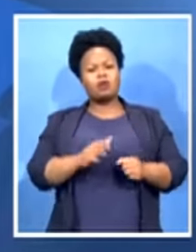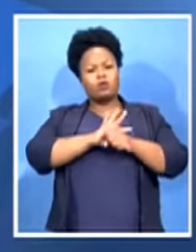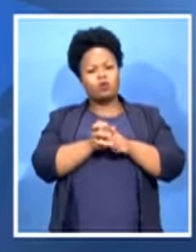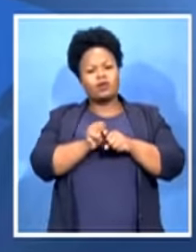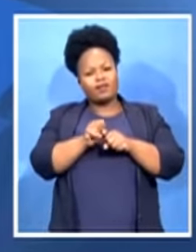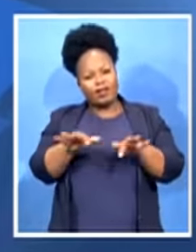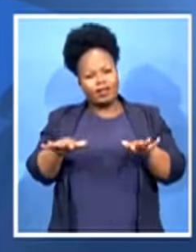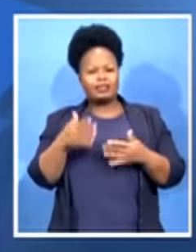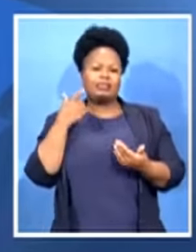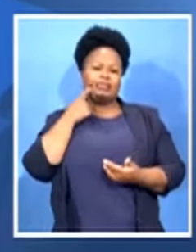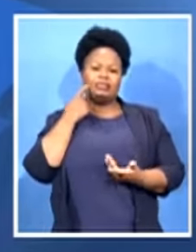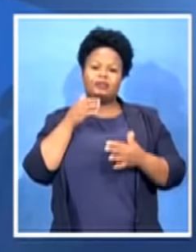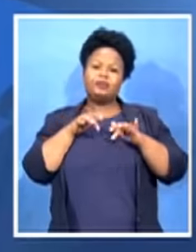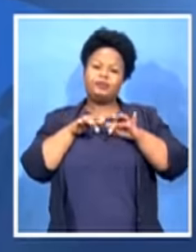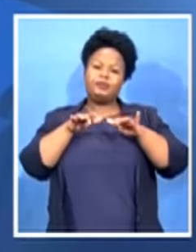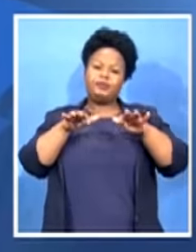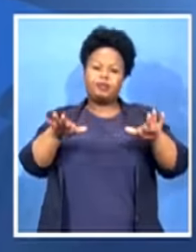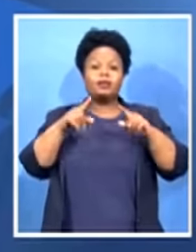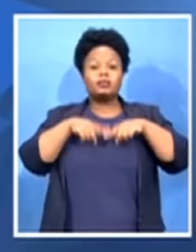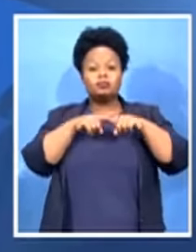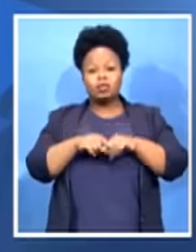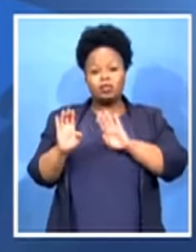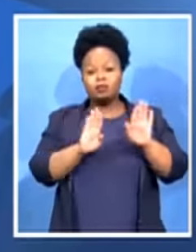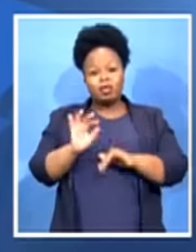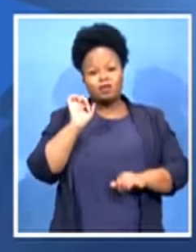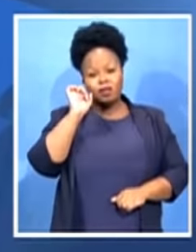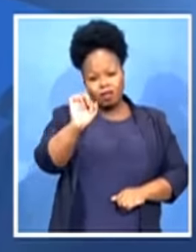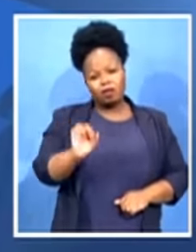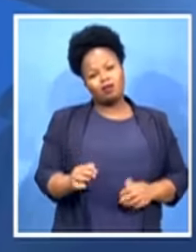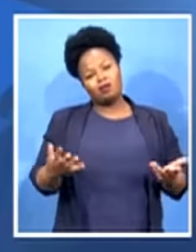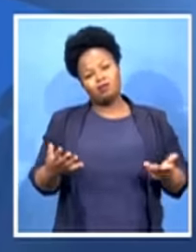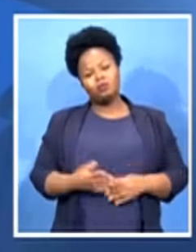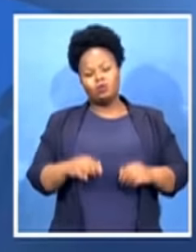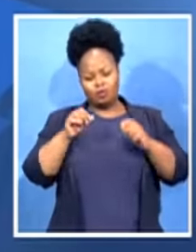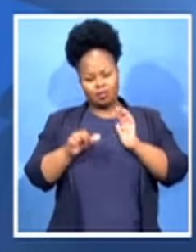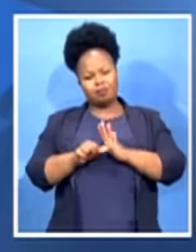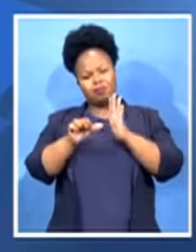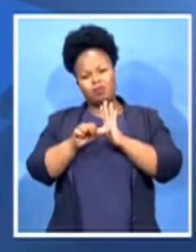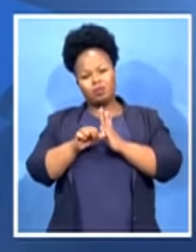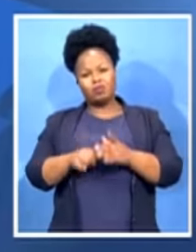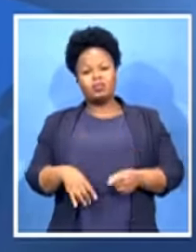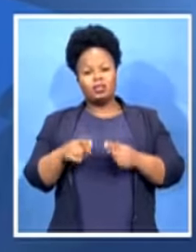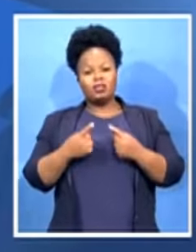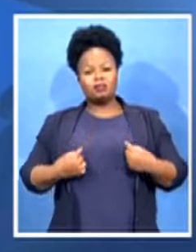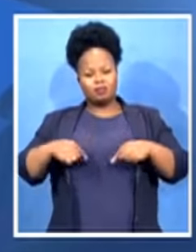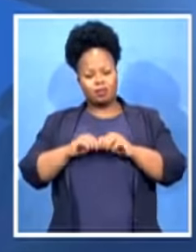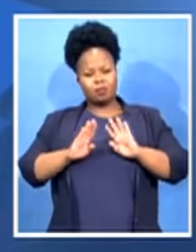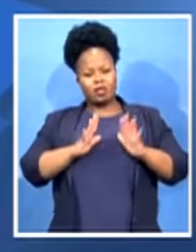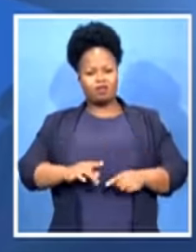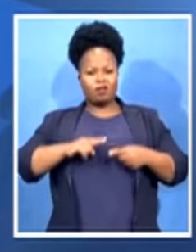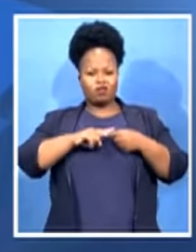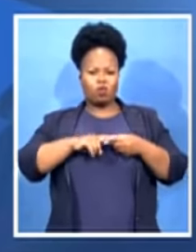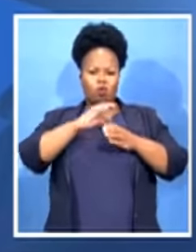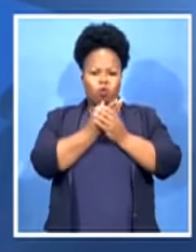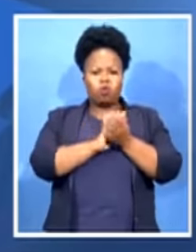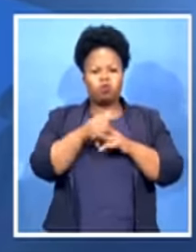we behave. So it is important that our behavior in terms of sanitizing, washing of hands, and all the things that we've been told are